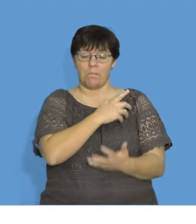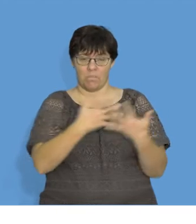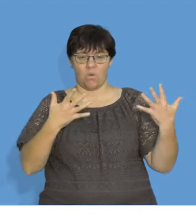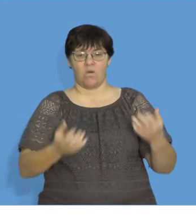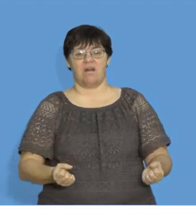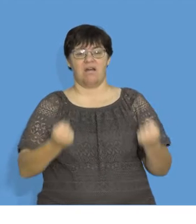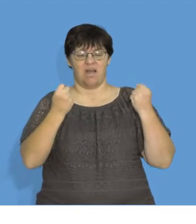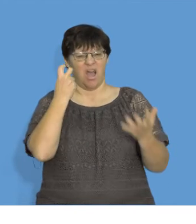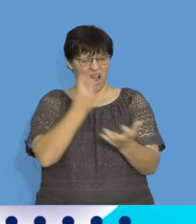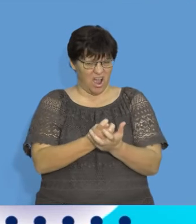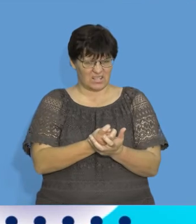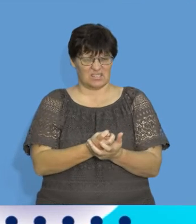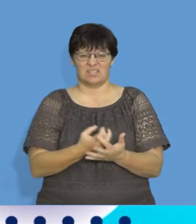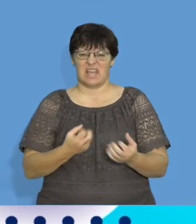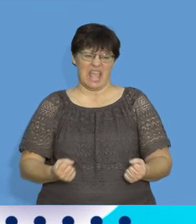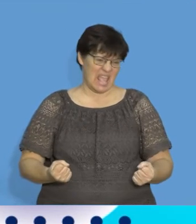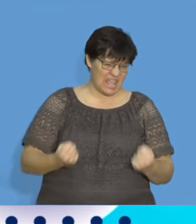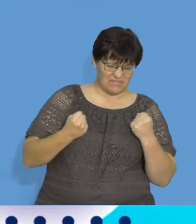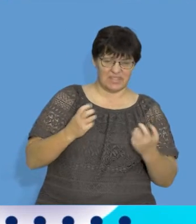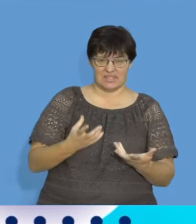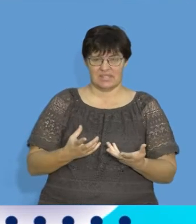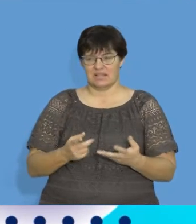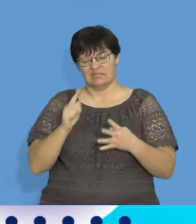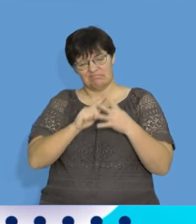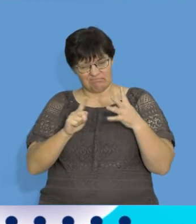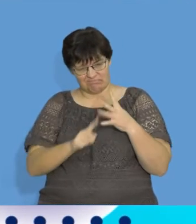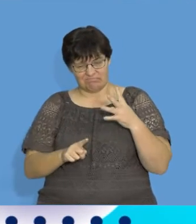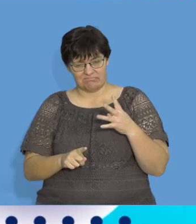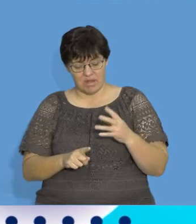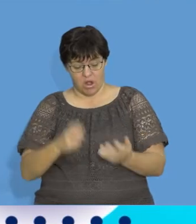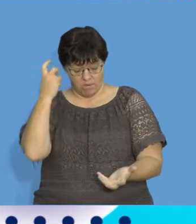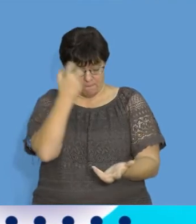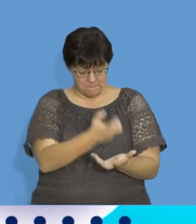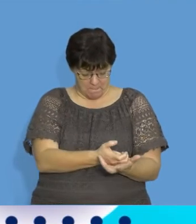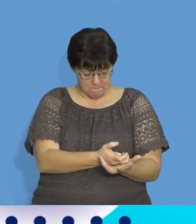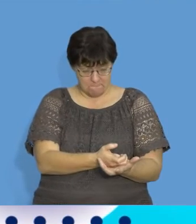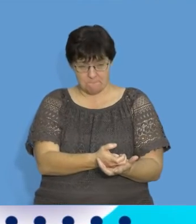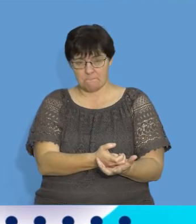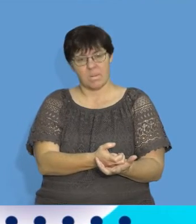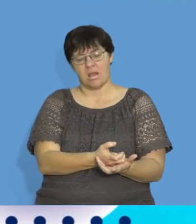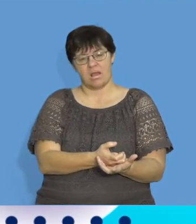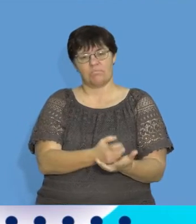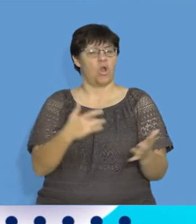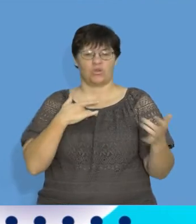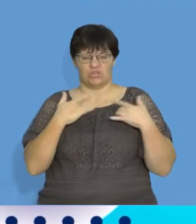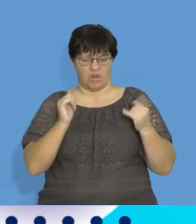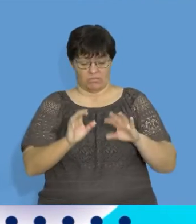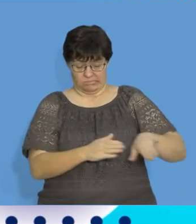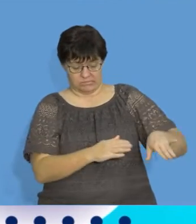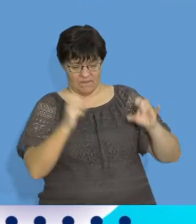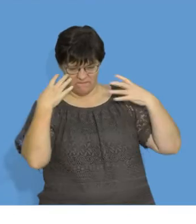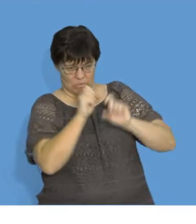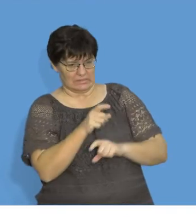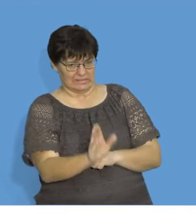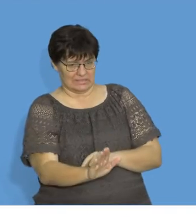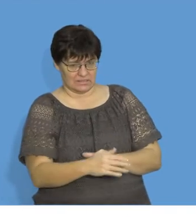is harder, it's heavier, there's a whole bunch of things that happen here that we're not worried about right now.